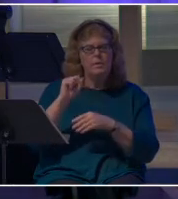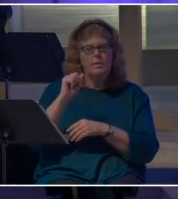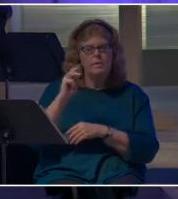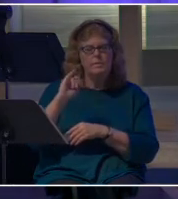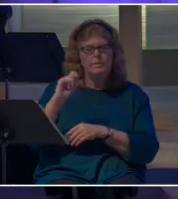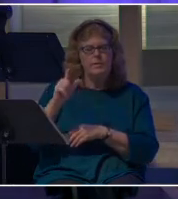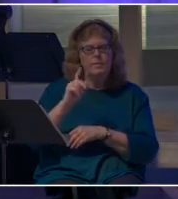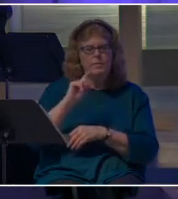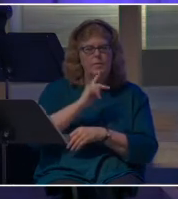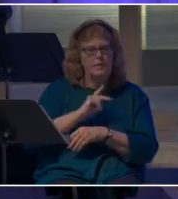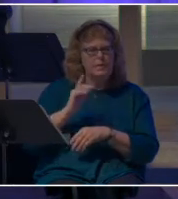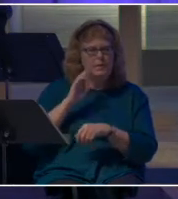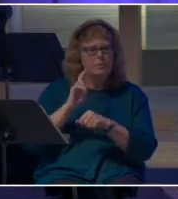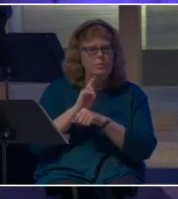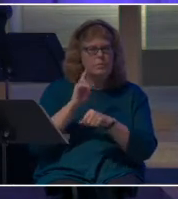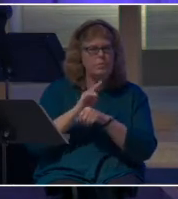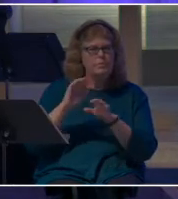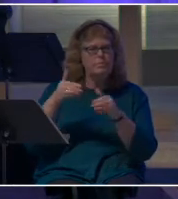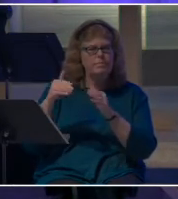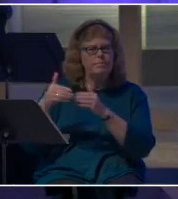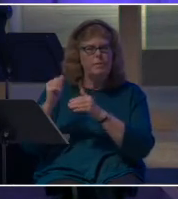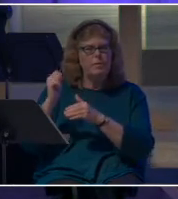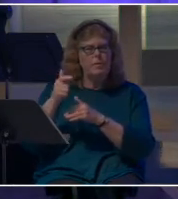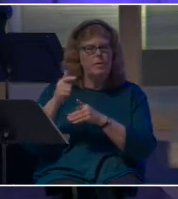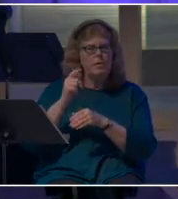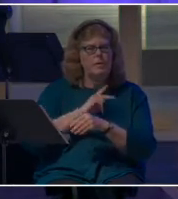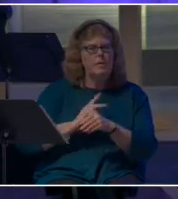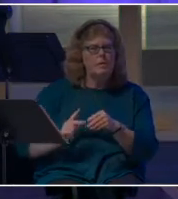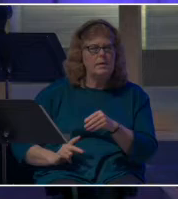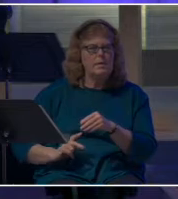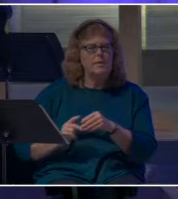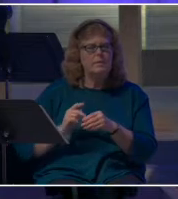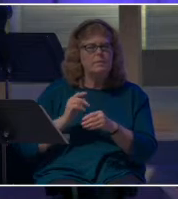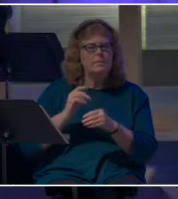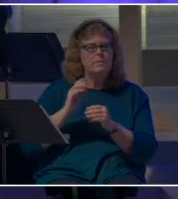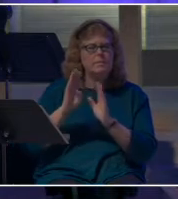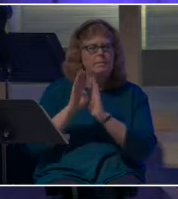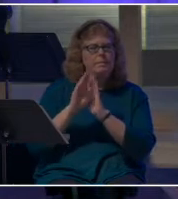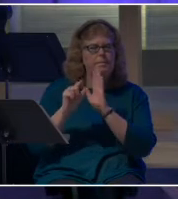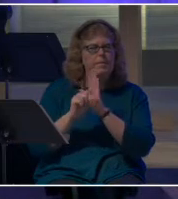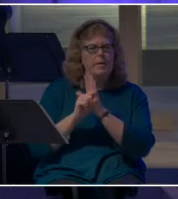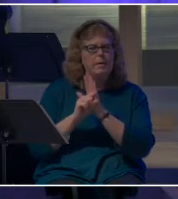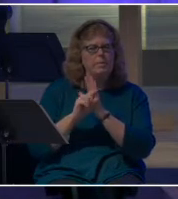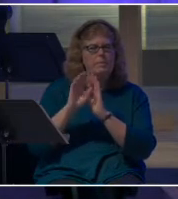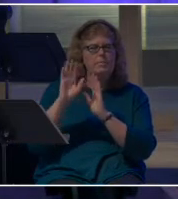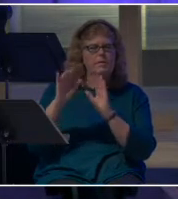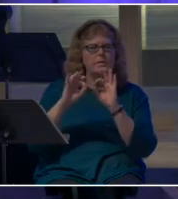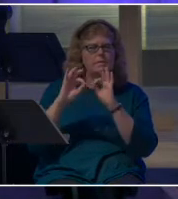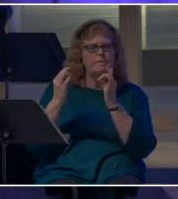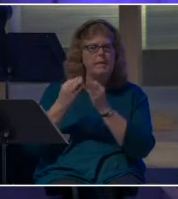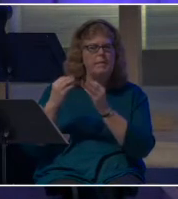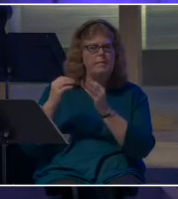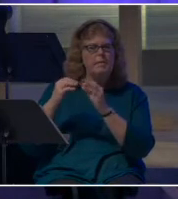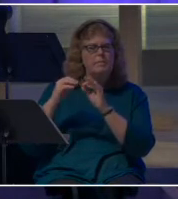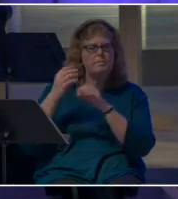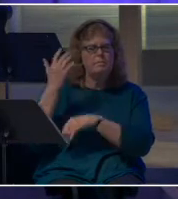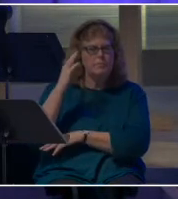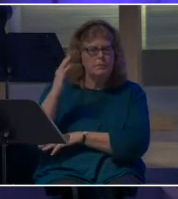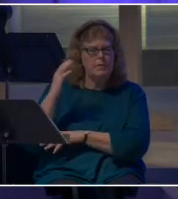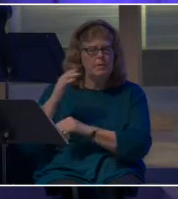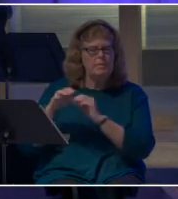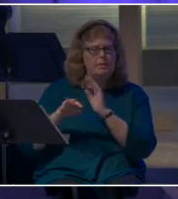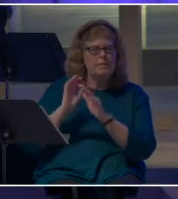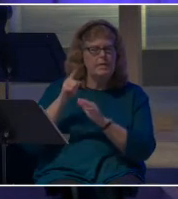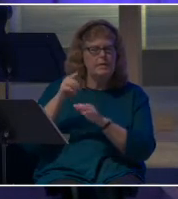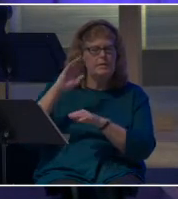and Kings would use to introduce all of the other kings. We get this background of his family lineage. We find out that he's